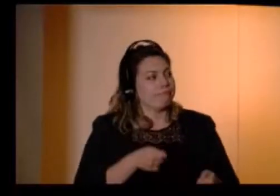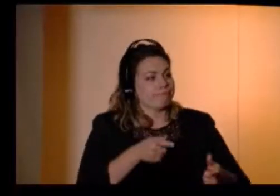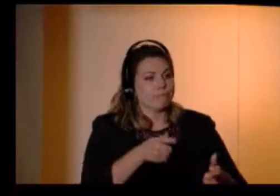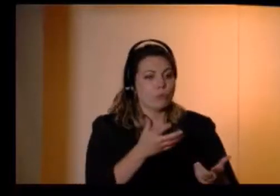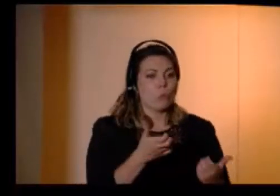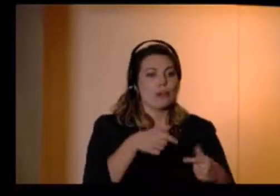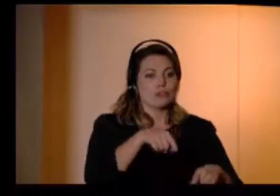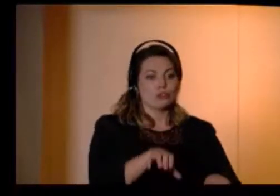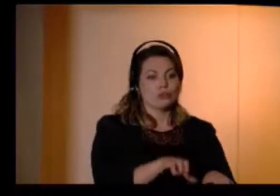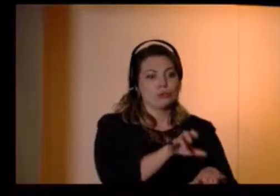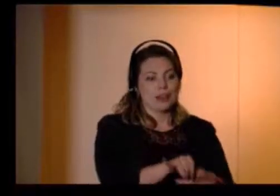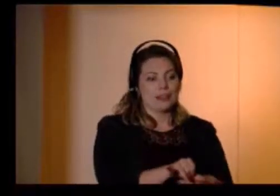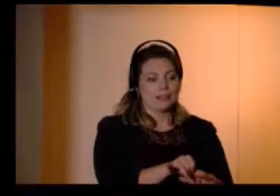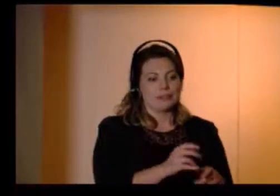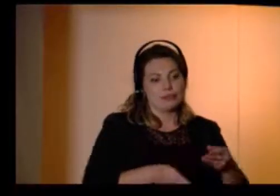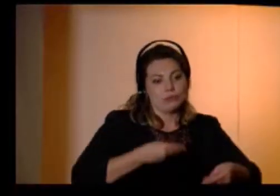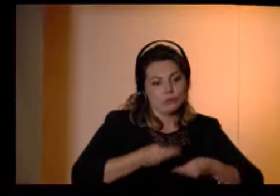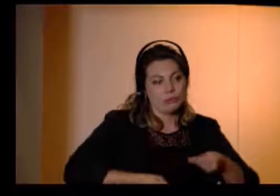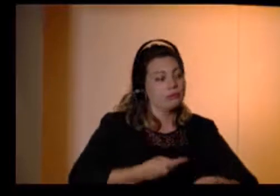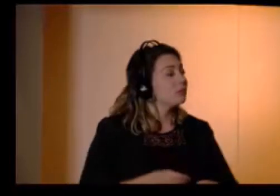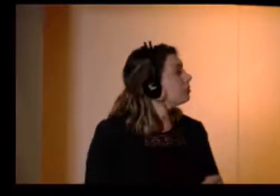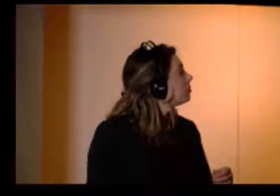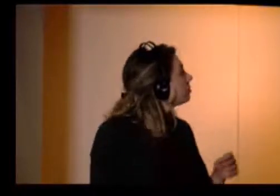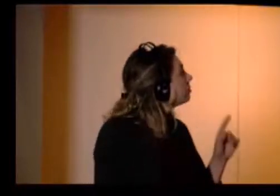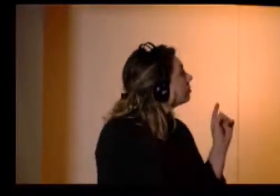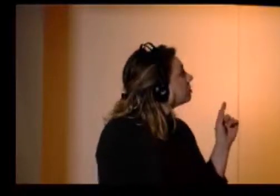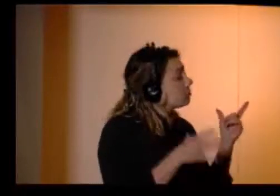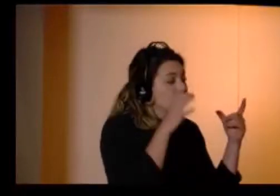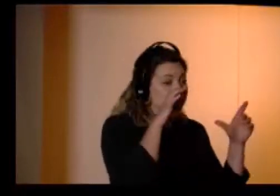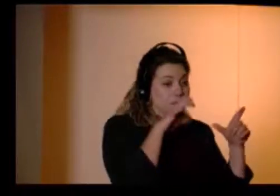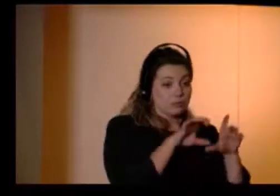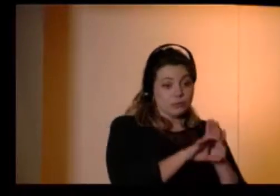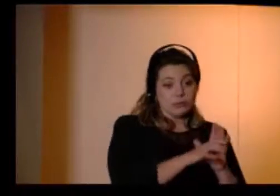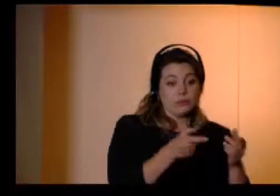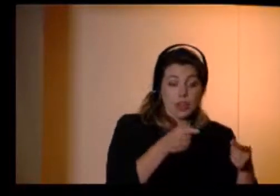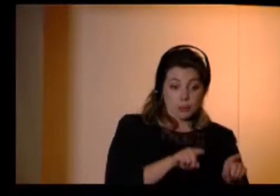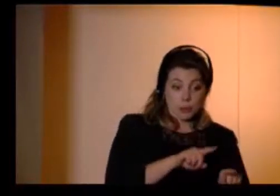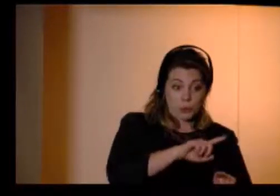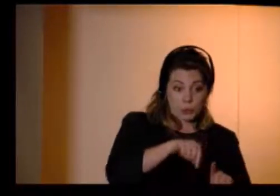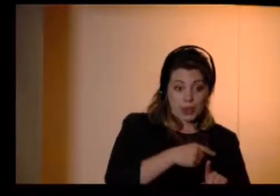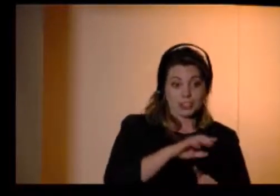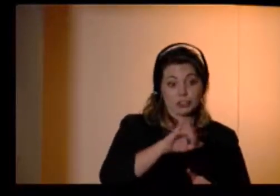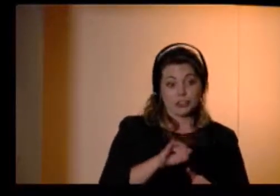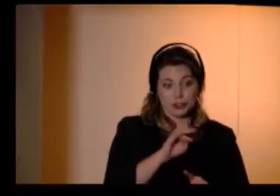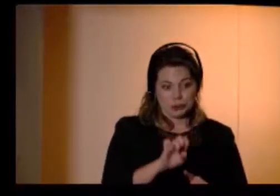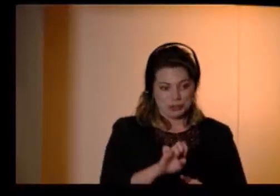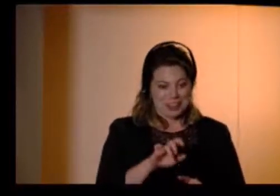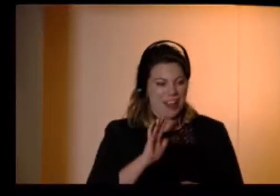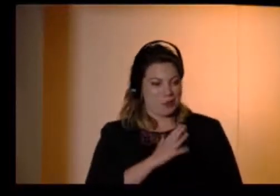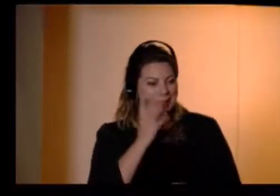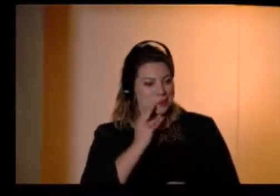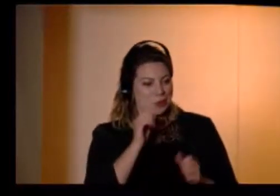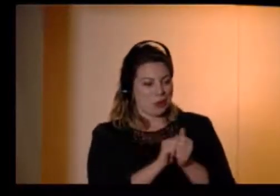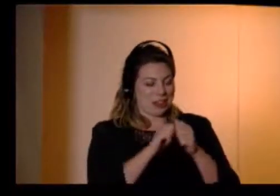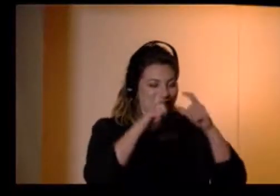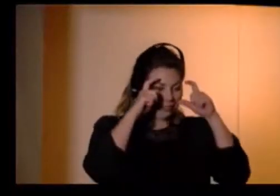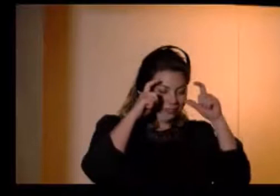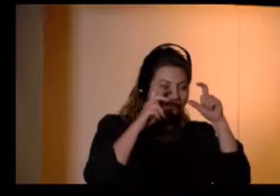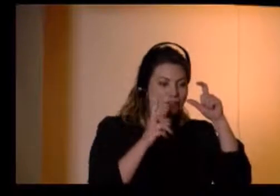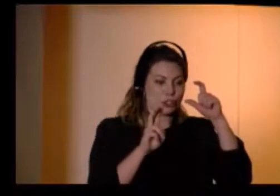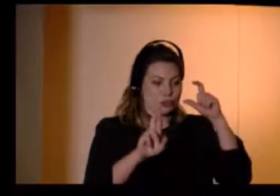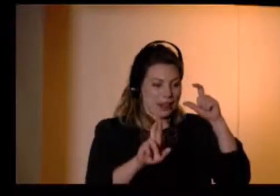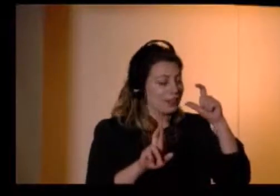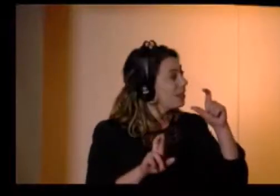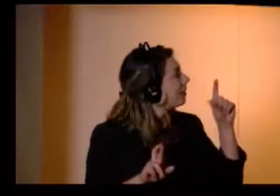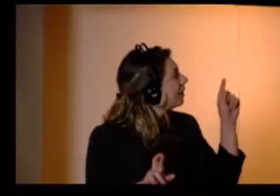so this picture was taken in June. This is our foray into virtual reality. On the left is my colleague, Phil